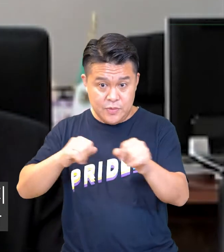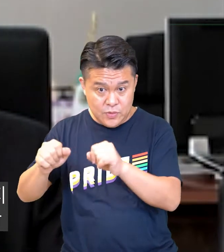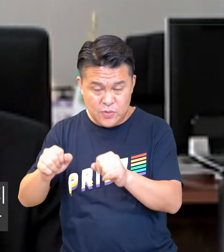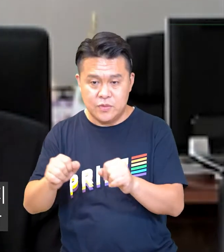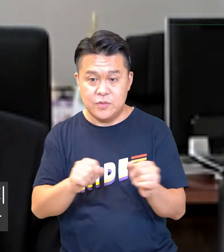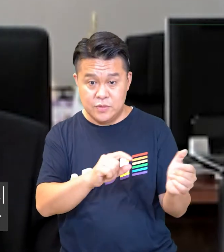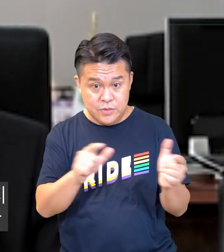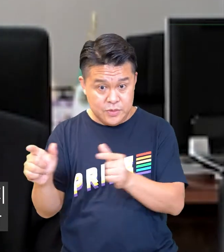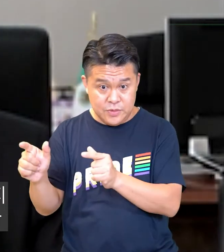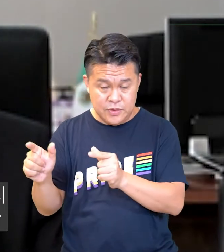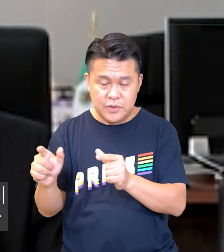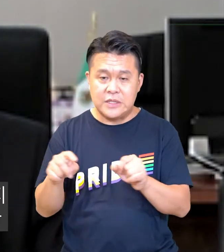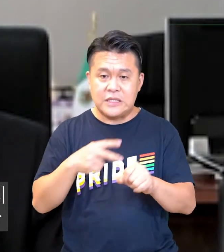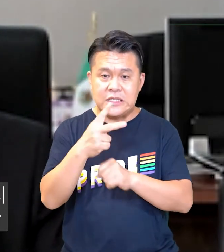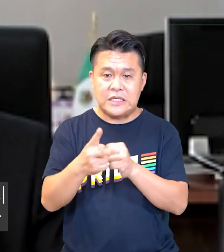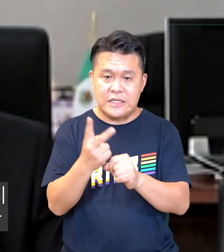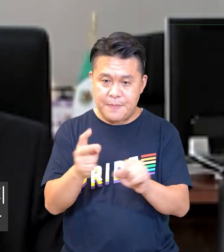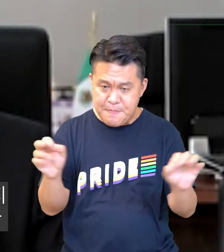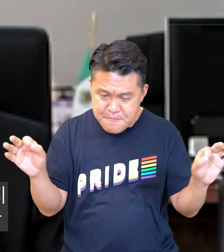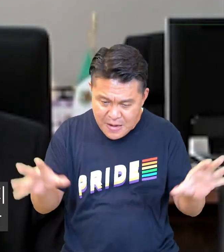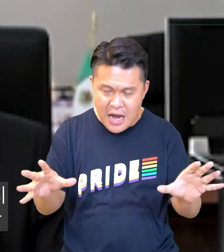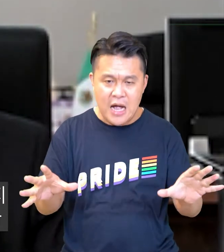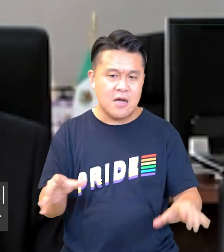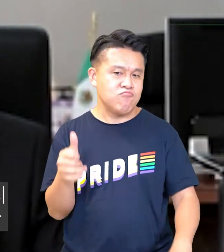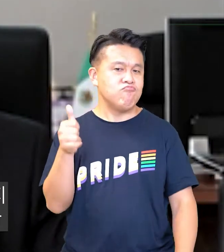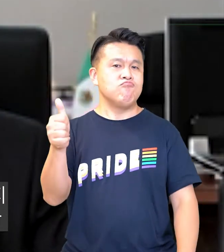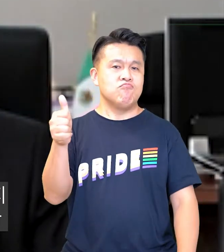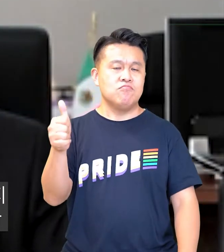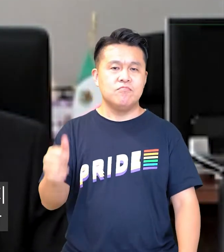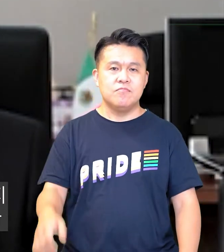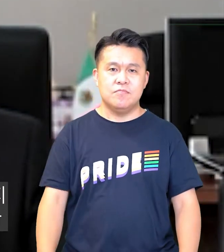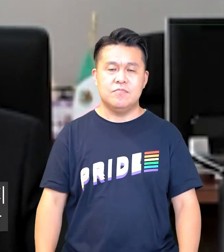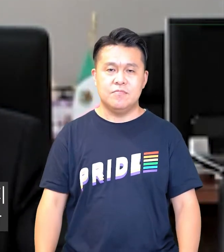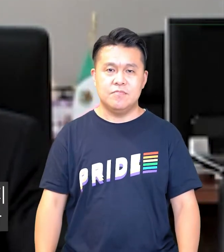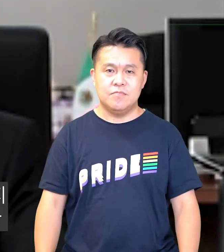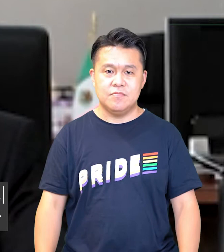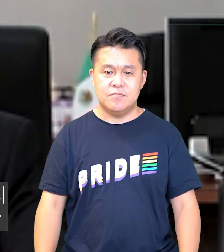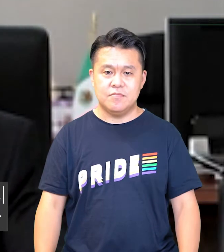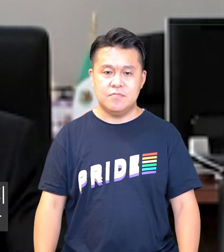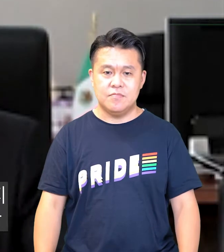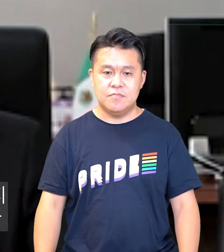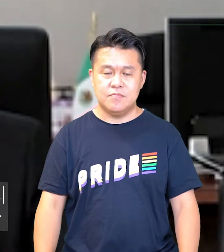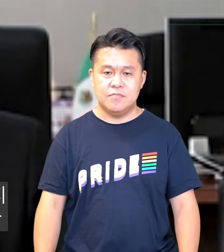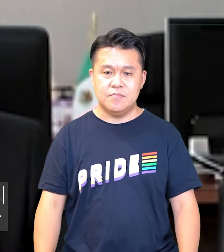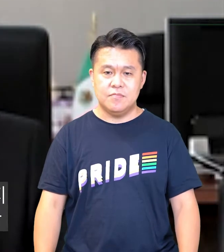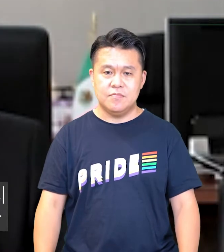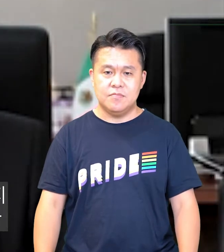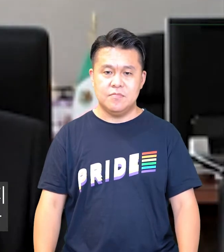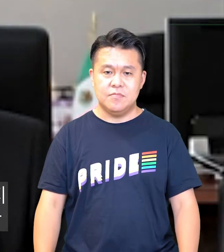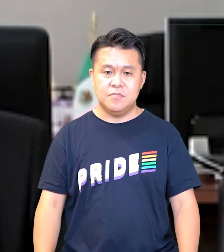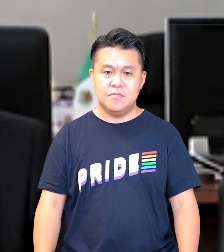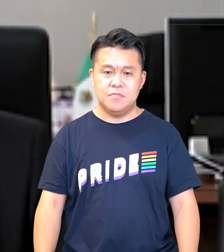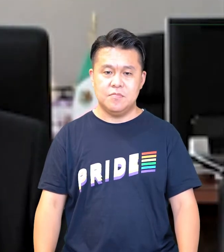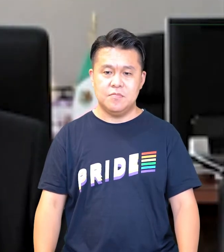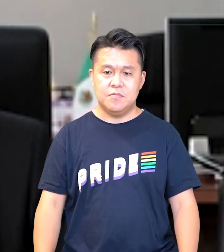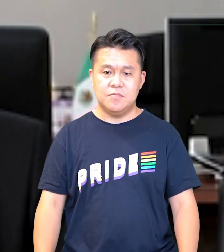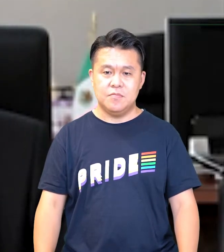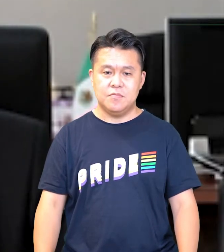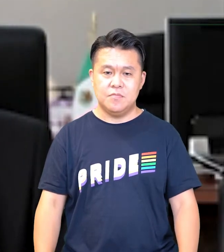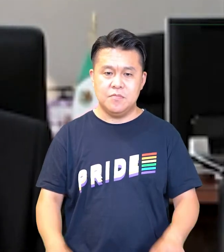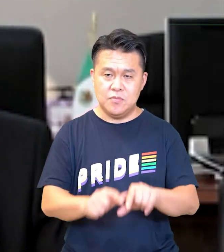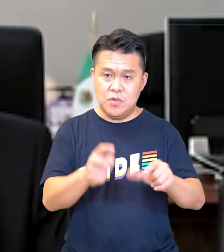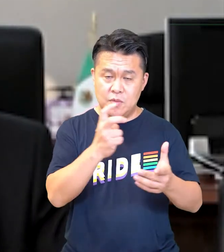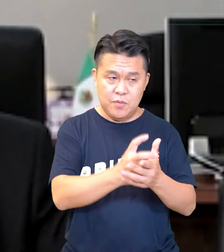the Article 1 of our Constitution and the enactment of our law.